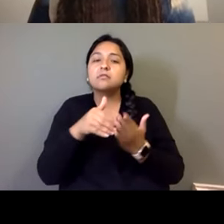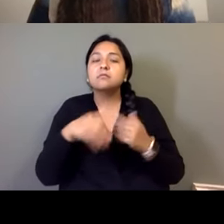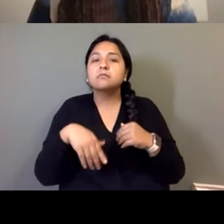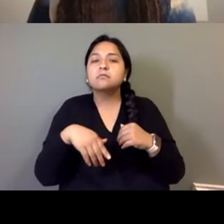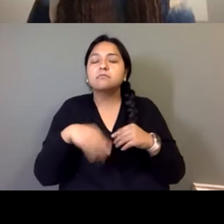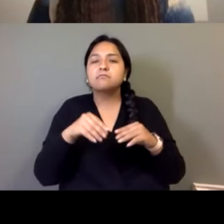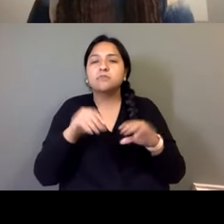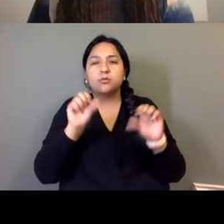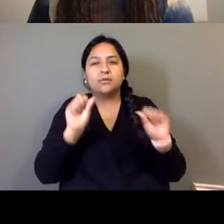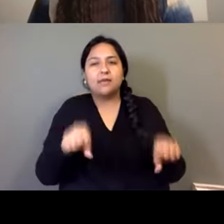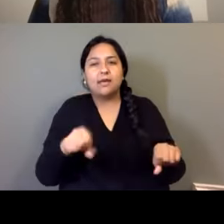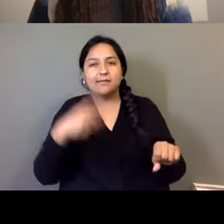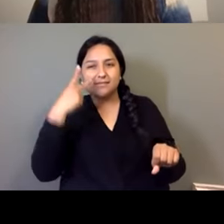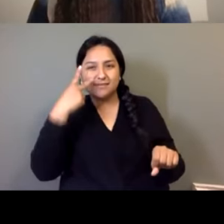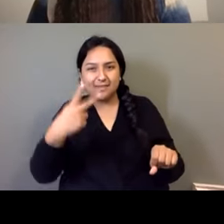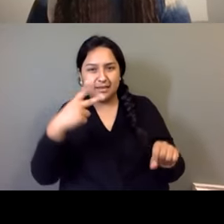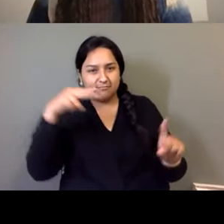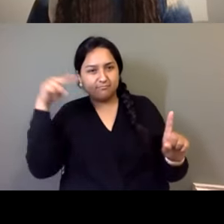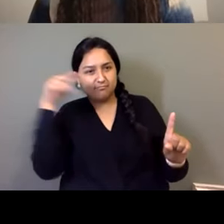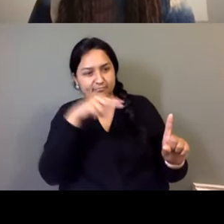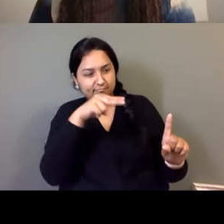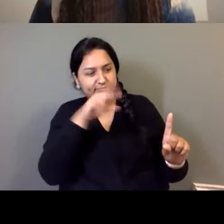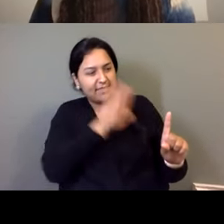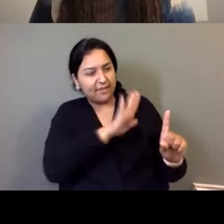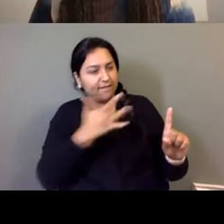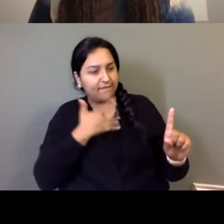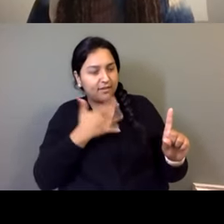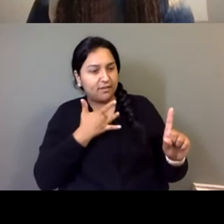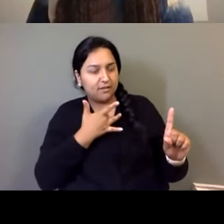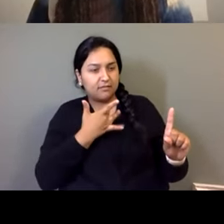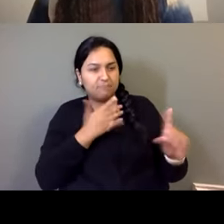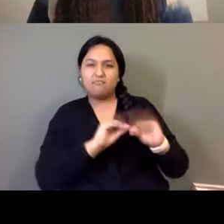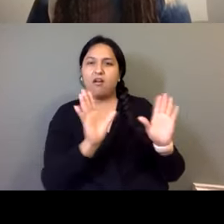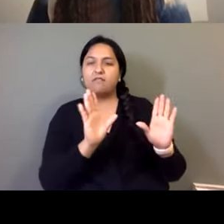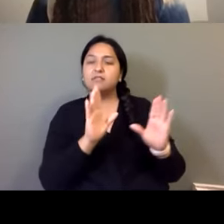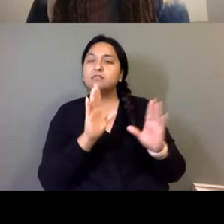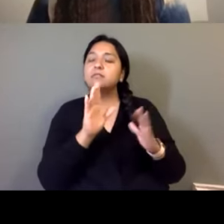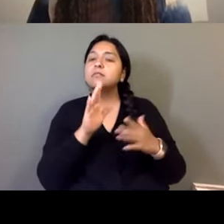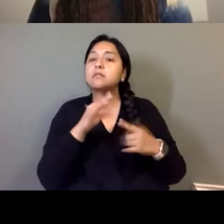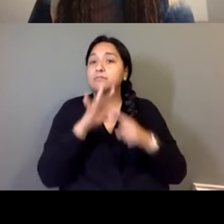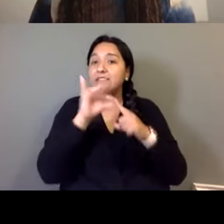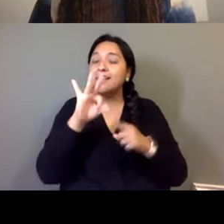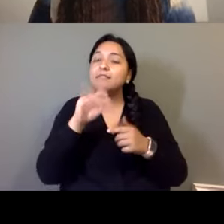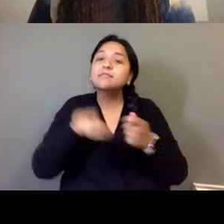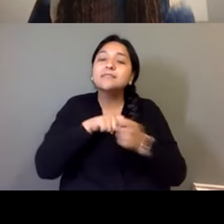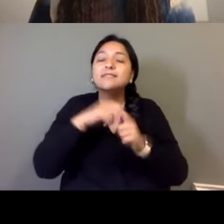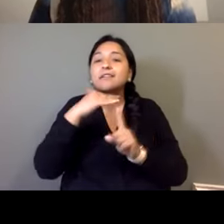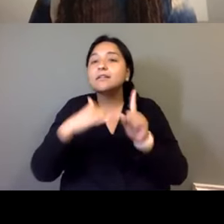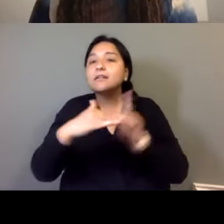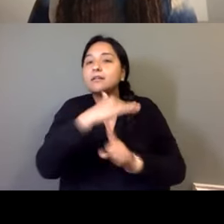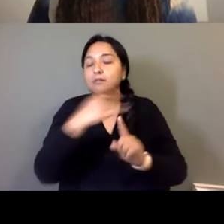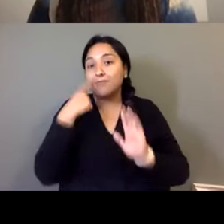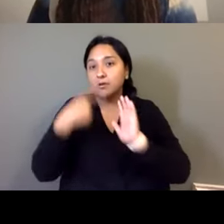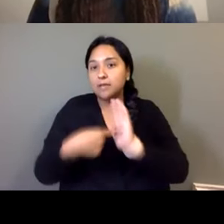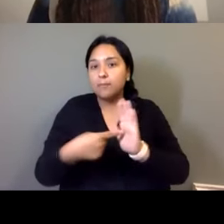outside how people are actually feeling, especially if it's in a certain space. So if you see a kid walking around a school and they look really